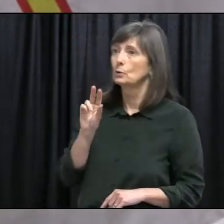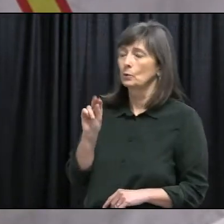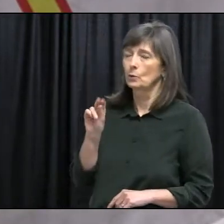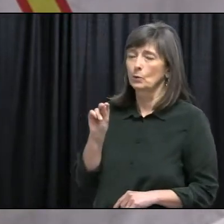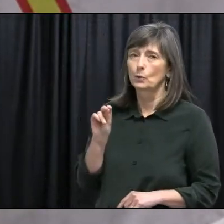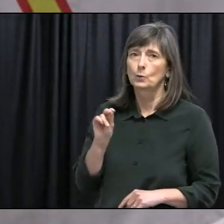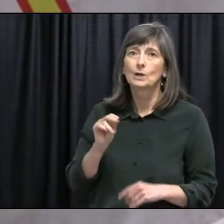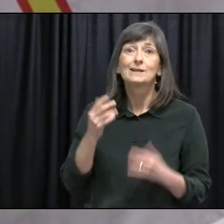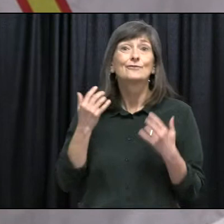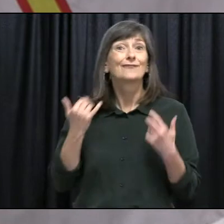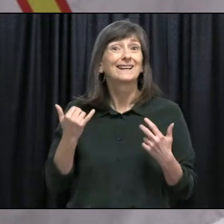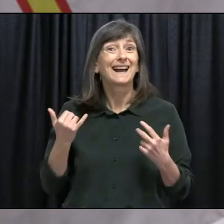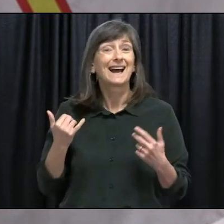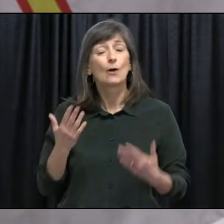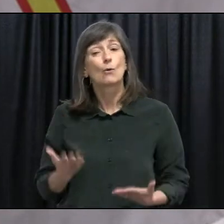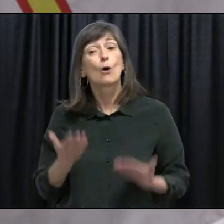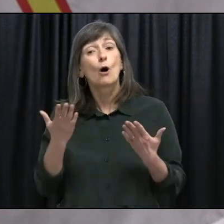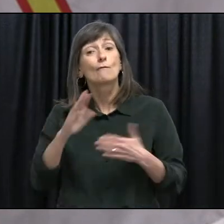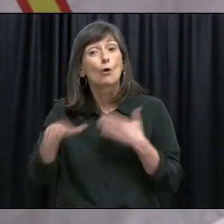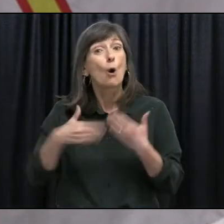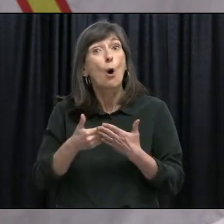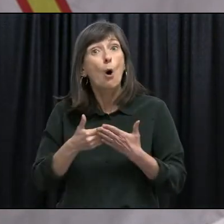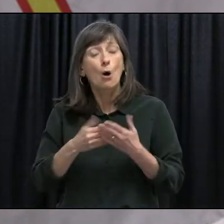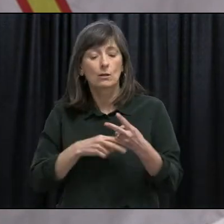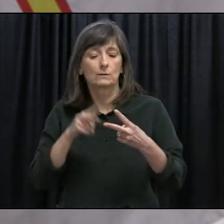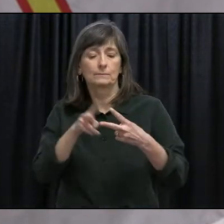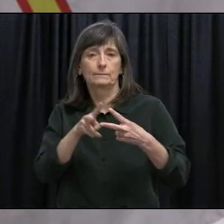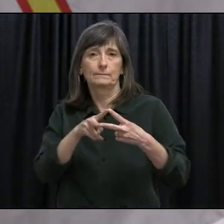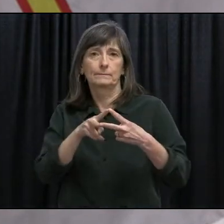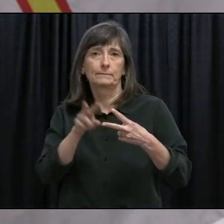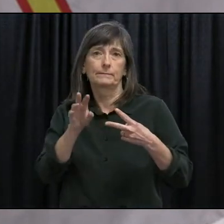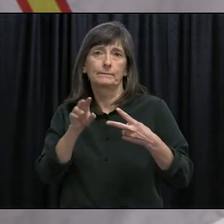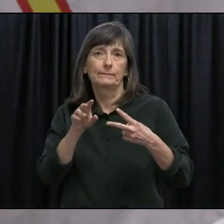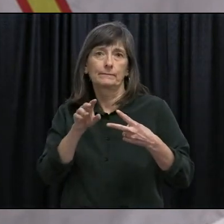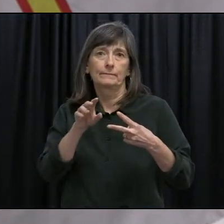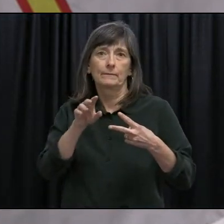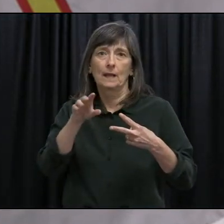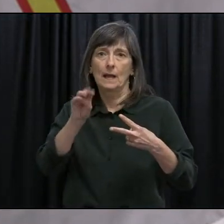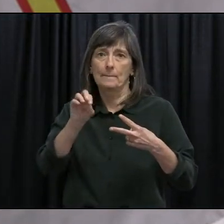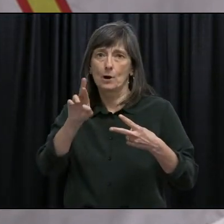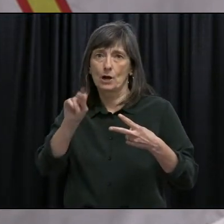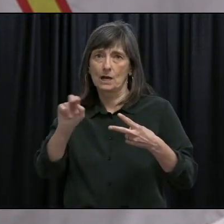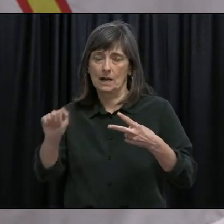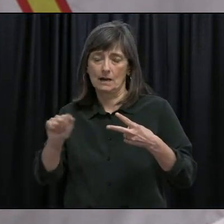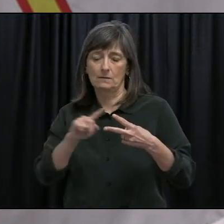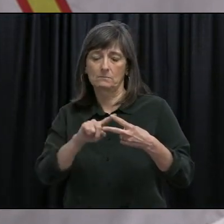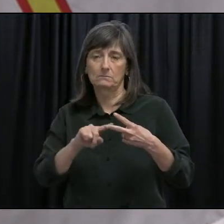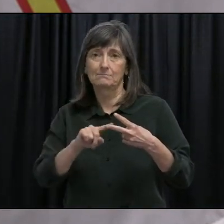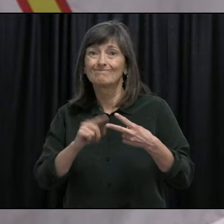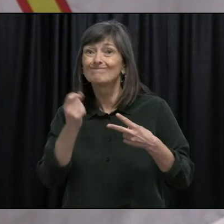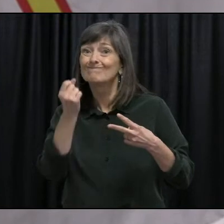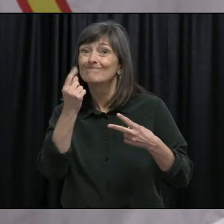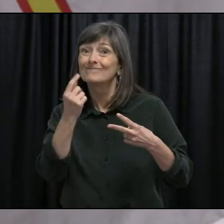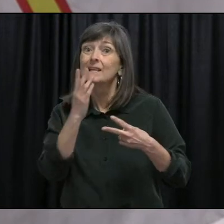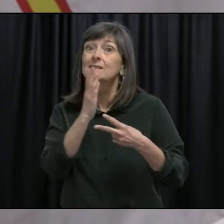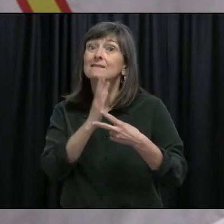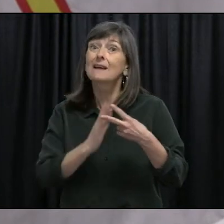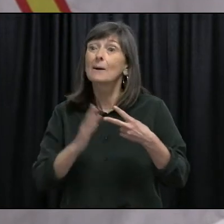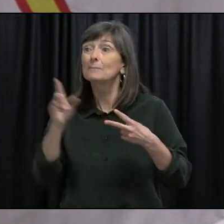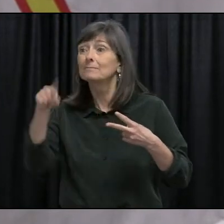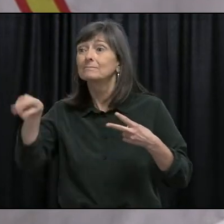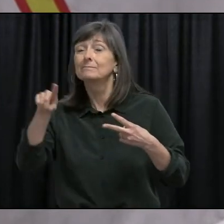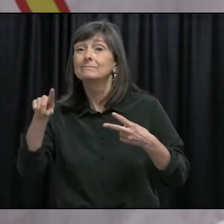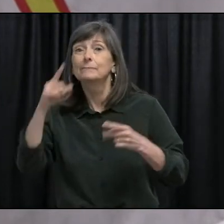now, mRNA vaccine will be offered to everybody. There may be some people who are allergic to components